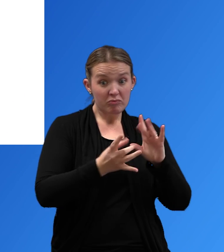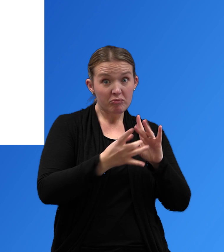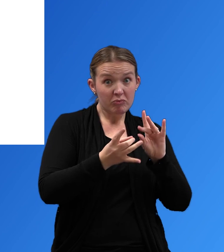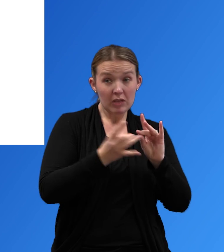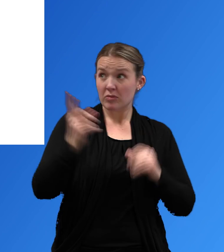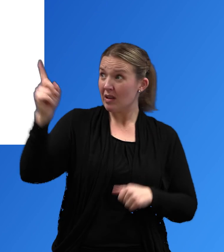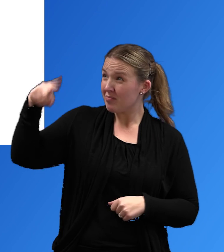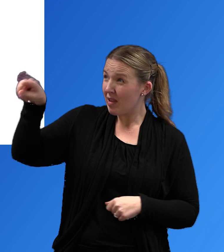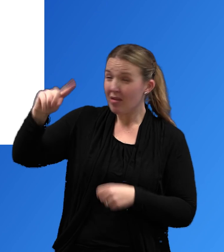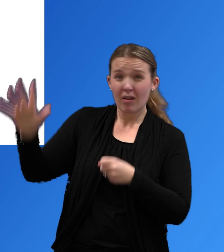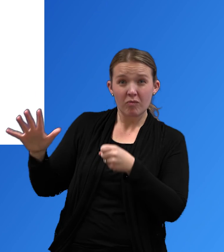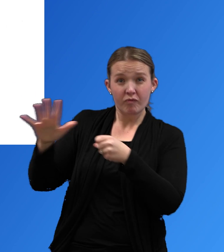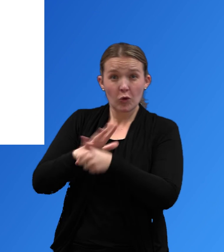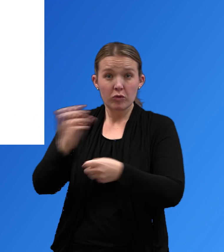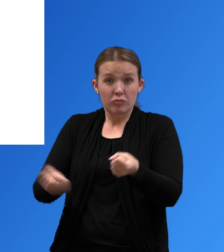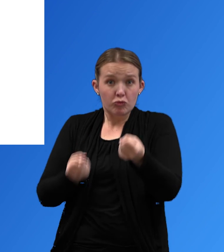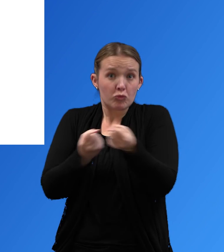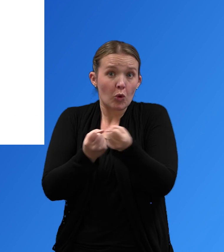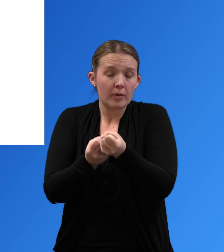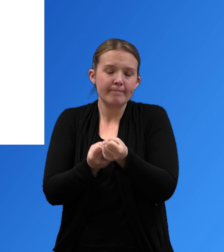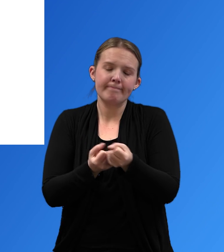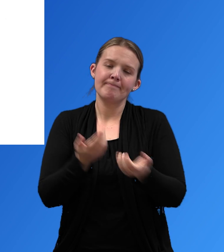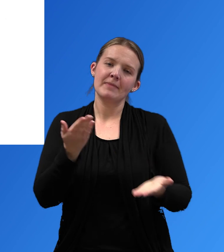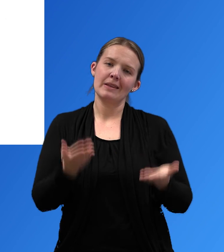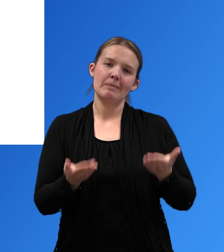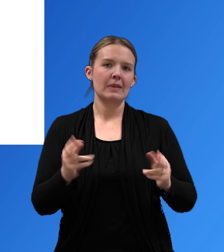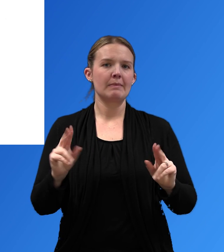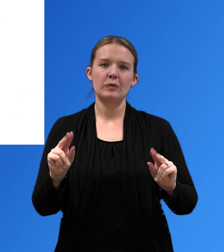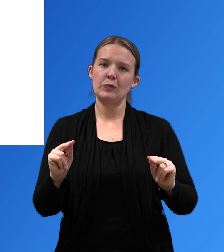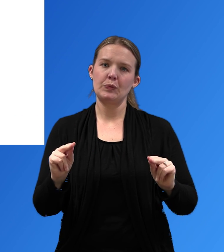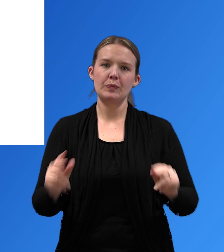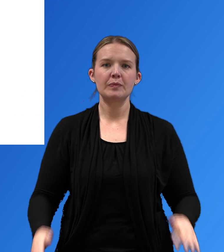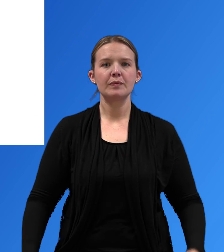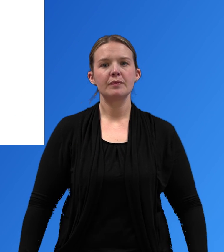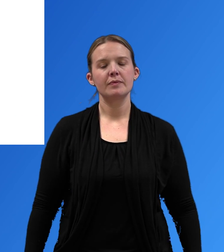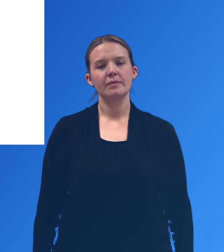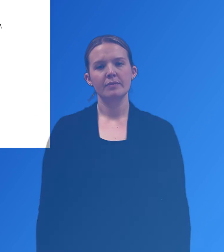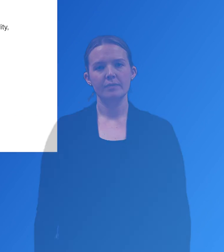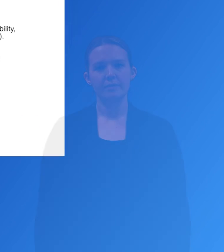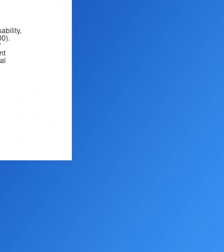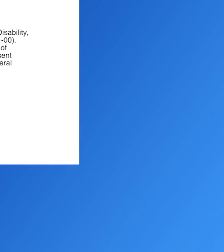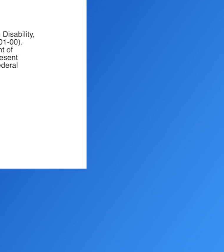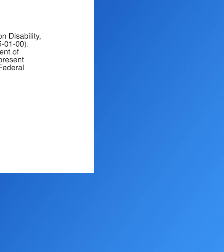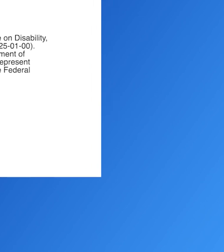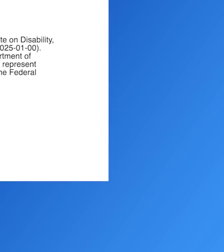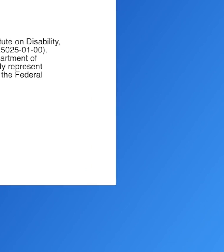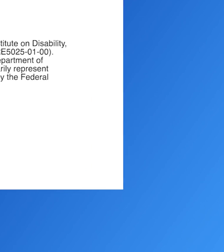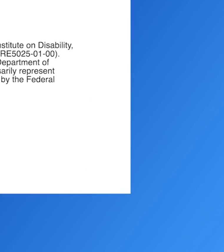on Disability, Independent Living and Rehabilitation Research, NIDI-LRR grant number